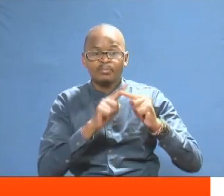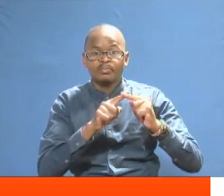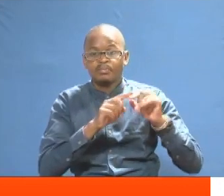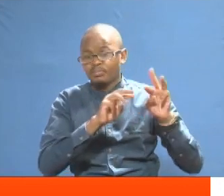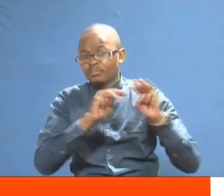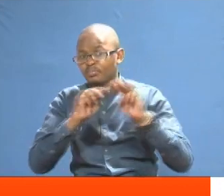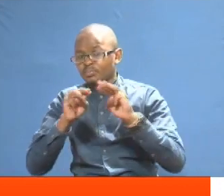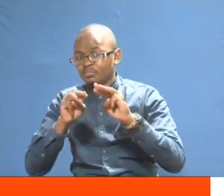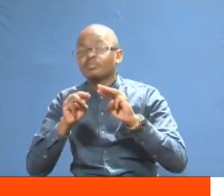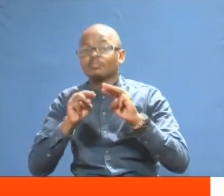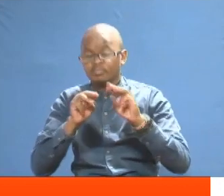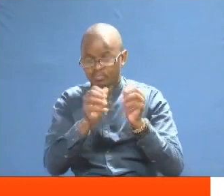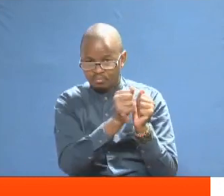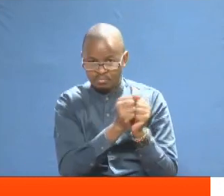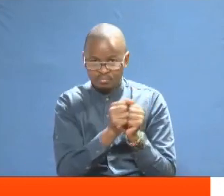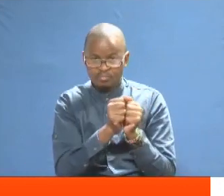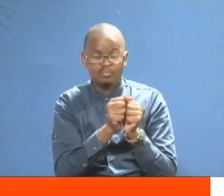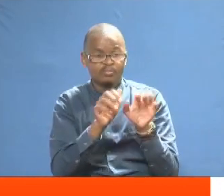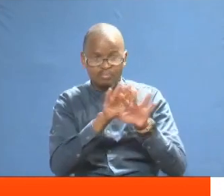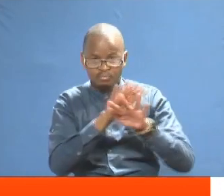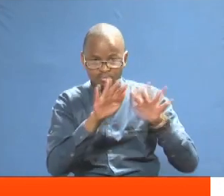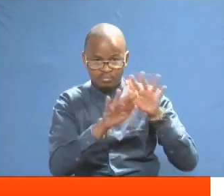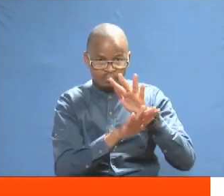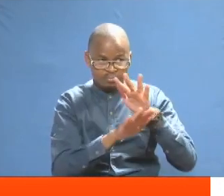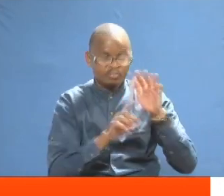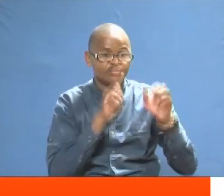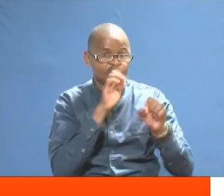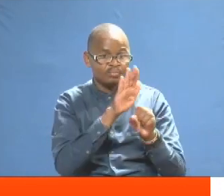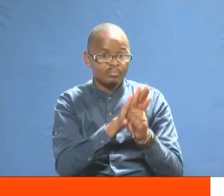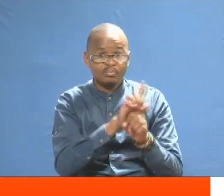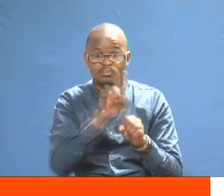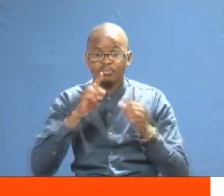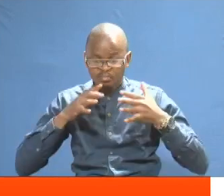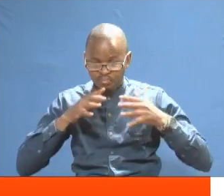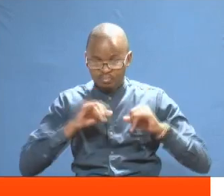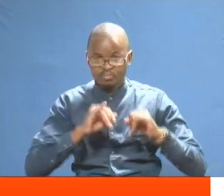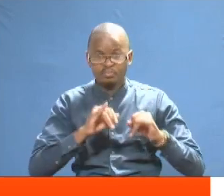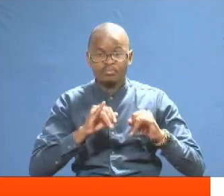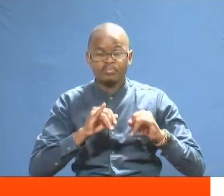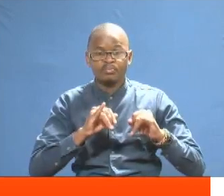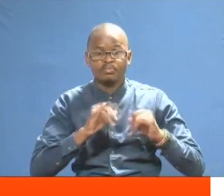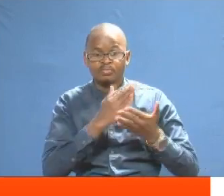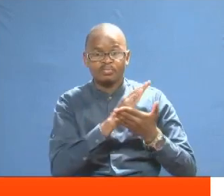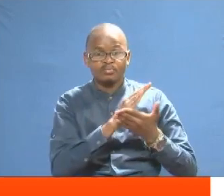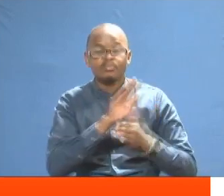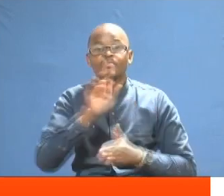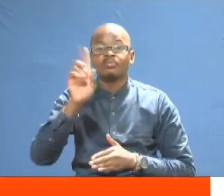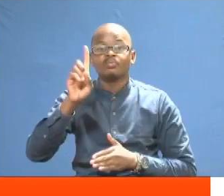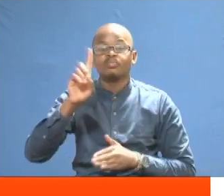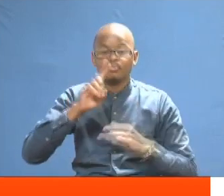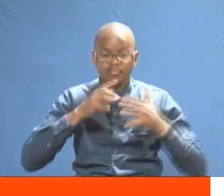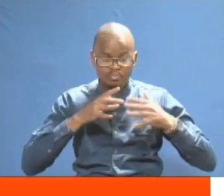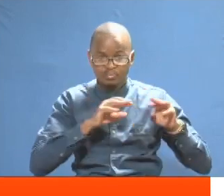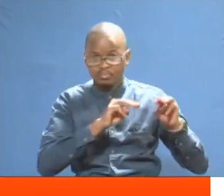to move, we will move, and we'll move with everything. And I can assure you, those people will remain with the empty shelf the way Kanu, when